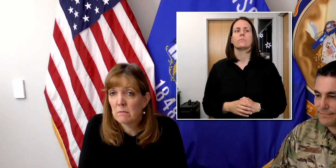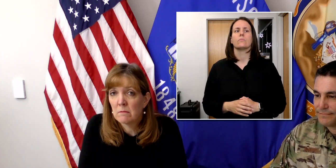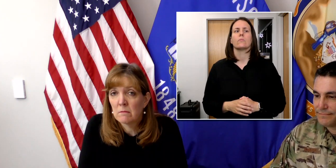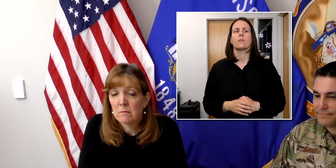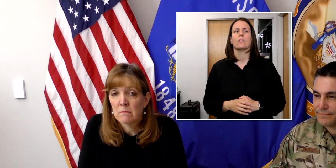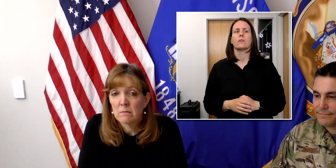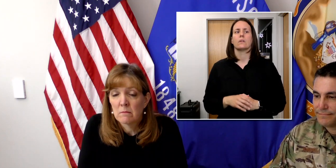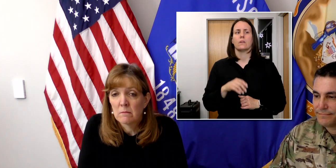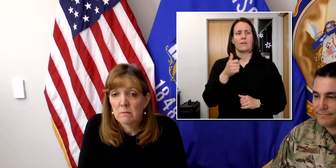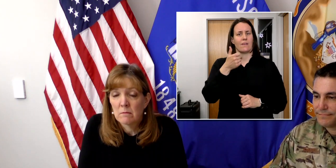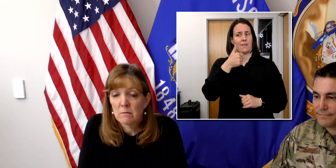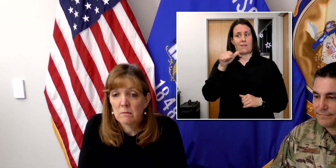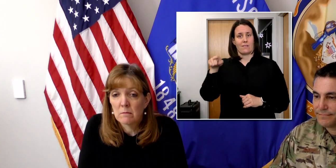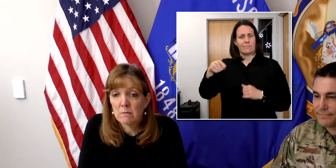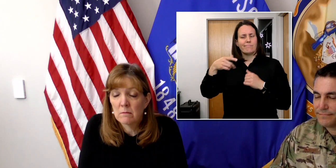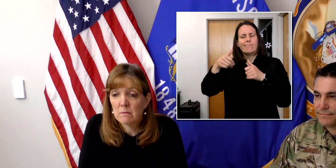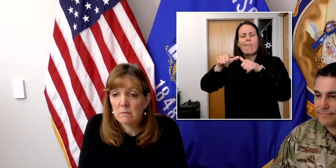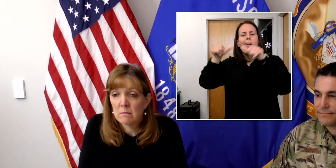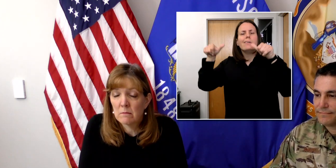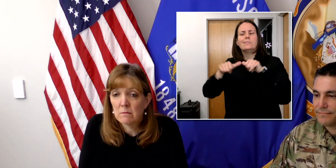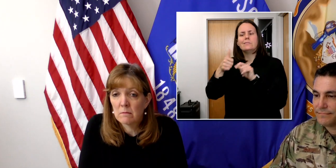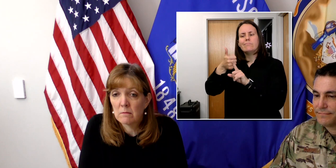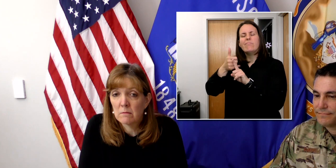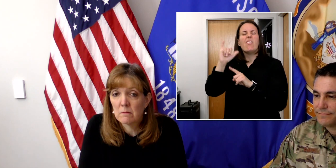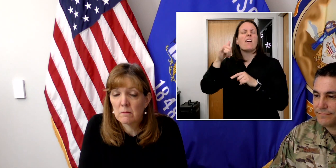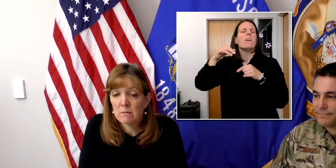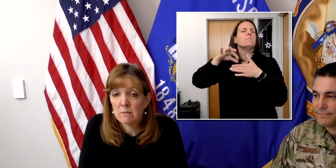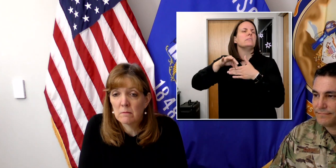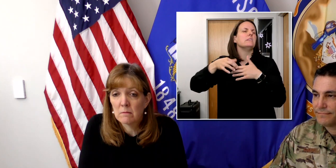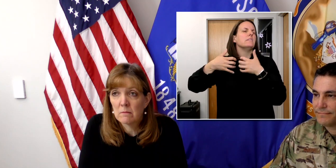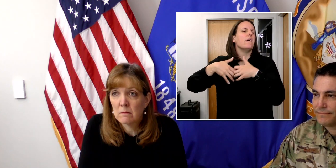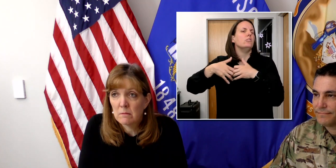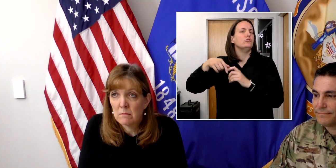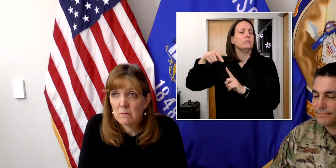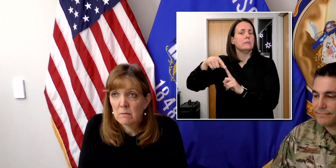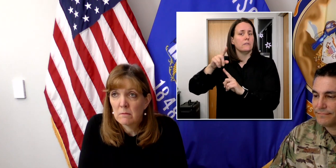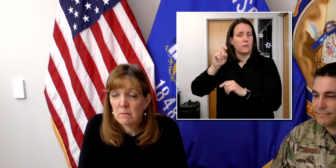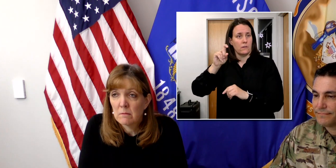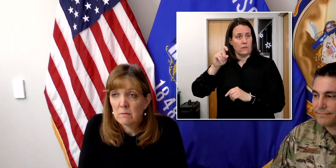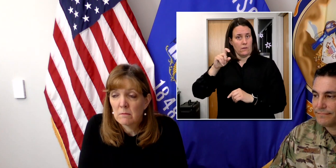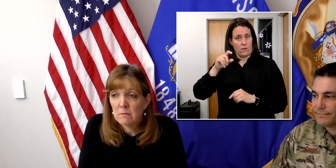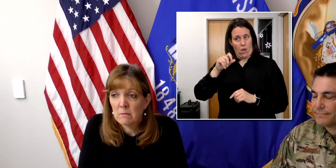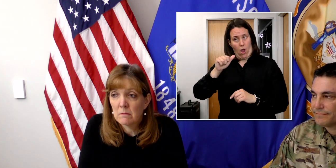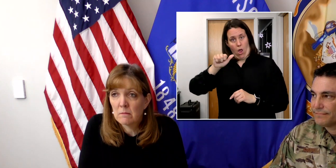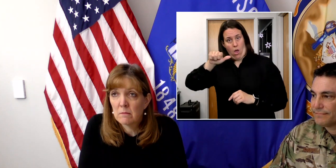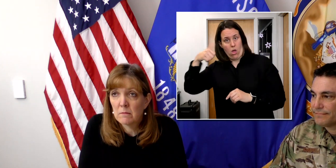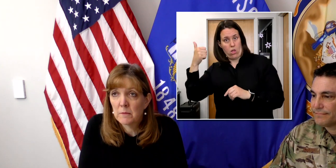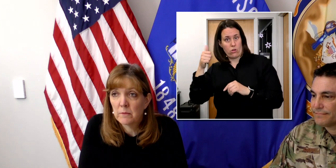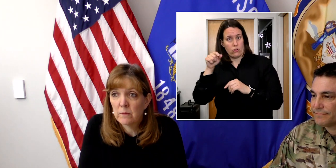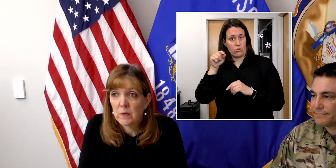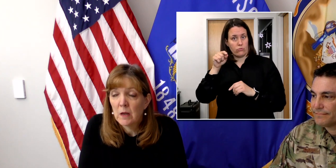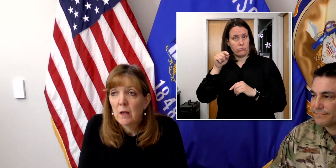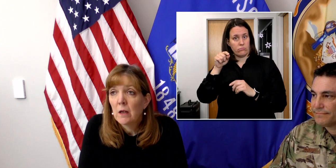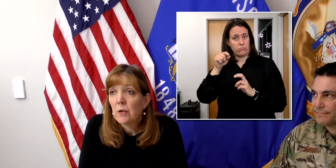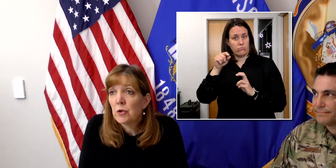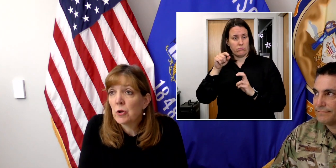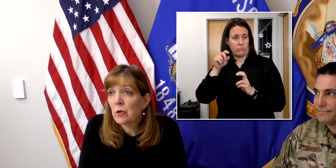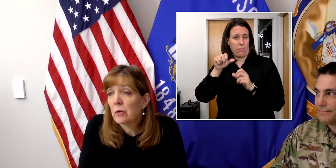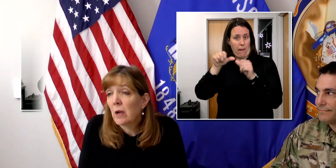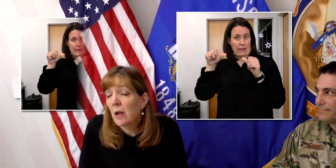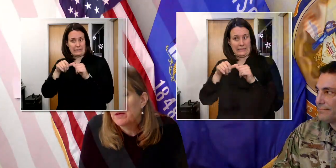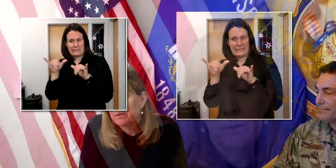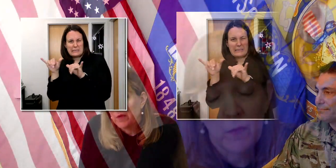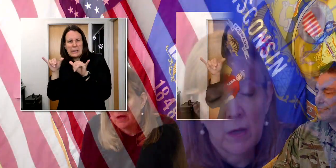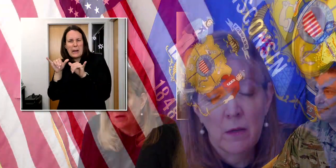facilities that either DHS or the National Guard is kind of keeping an eye on for potential testing areas.